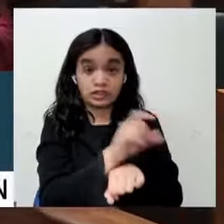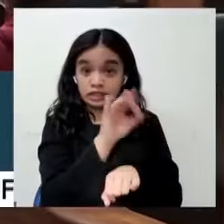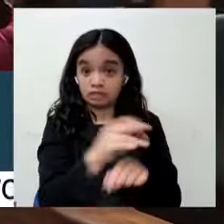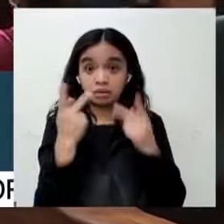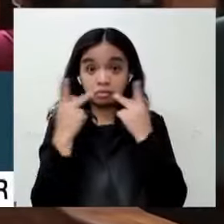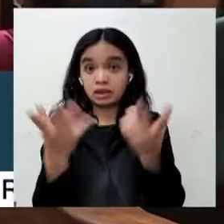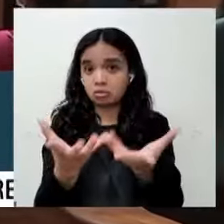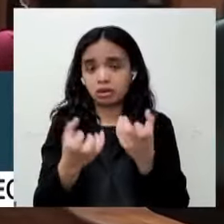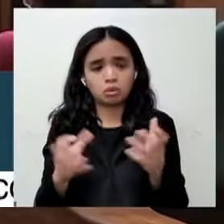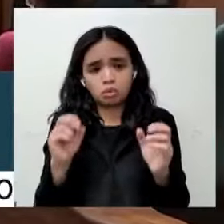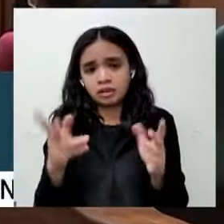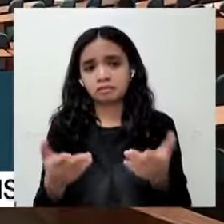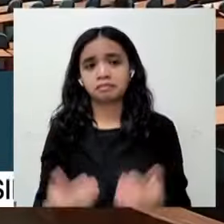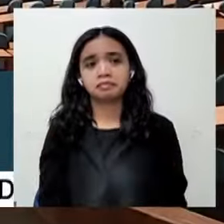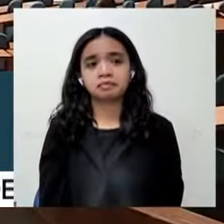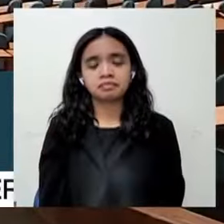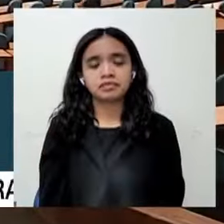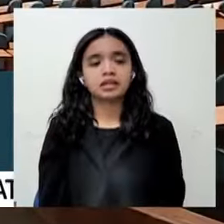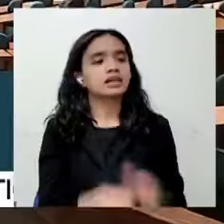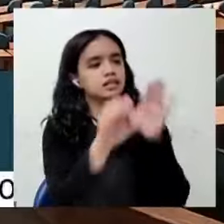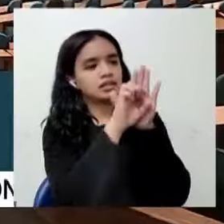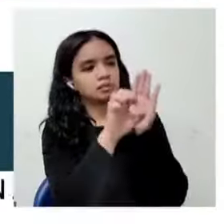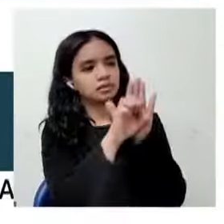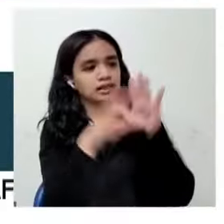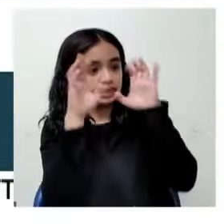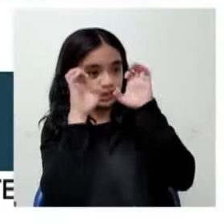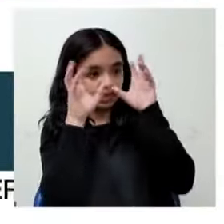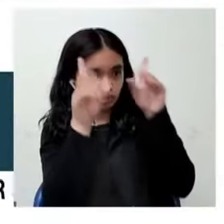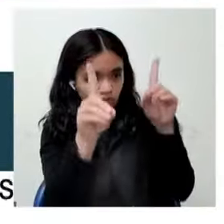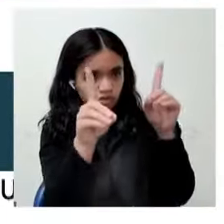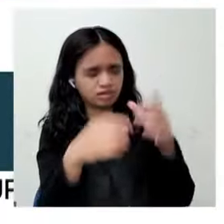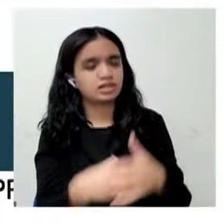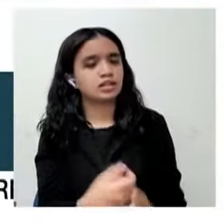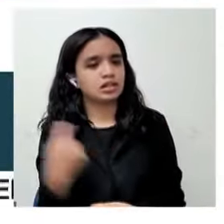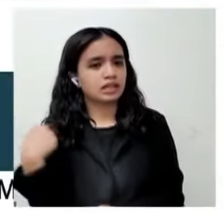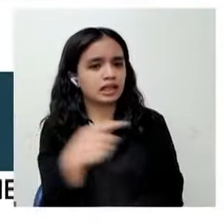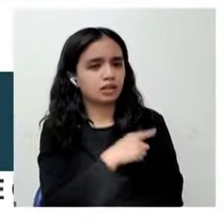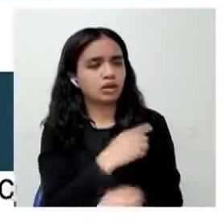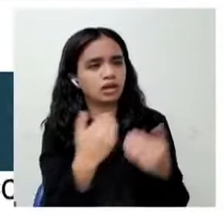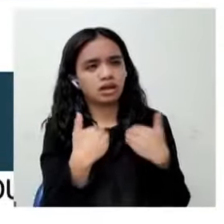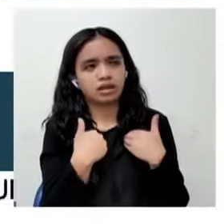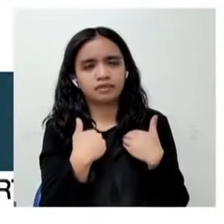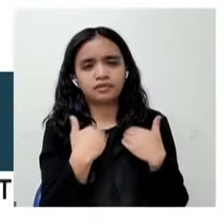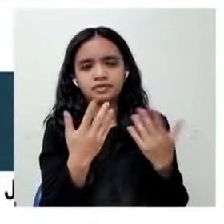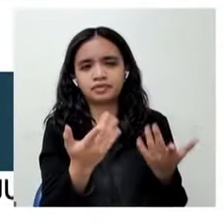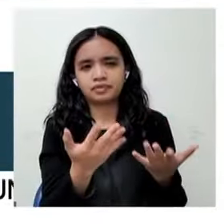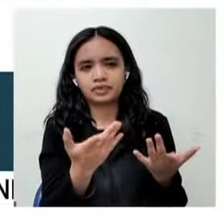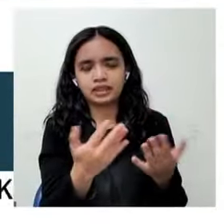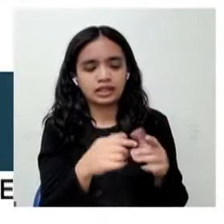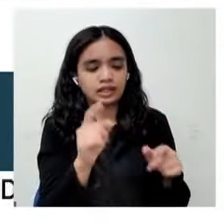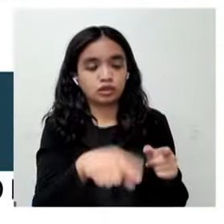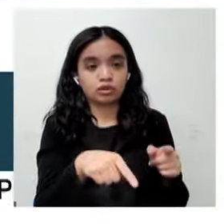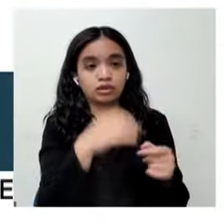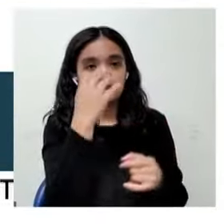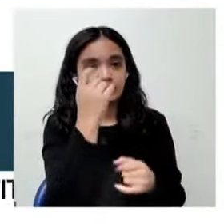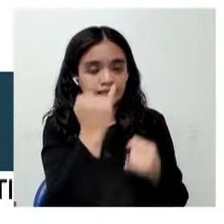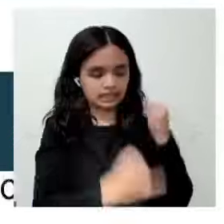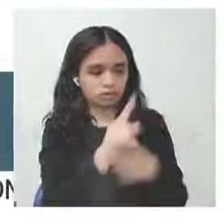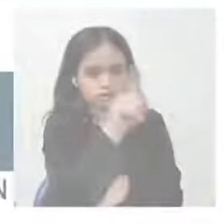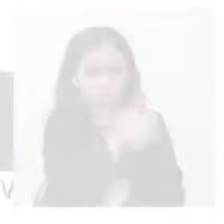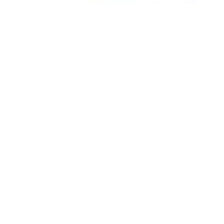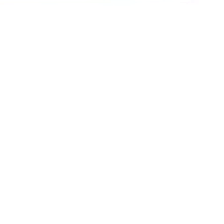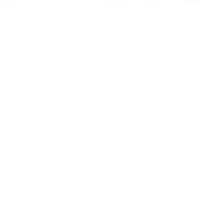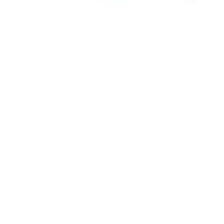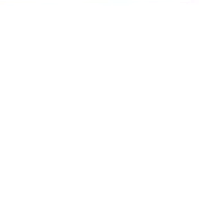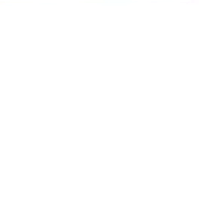it. Halimbawa yung sa education, Congressman, while we have you, and this is going to be the final question. Education, halimbawa, you